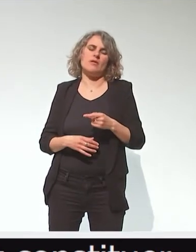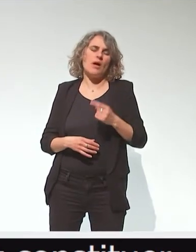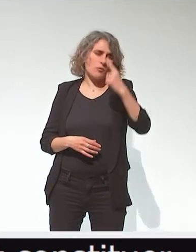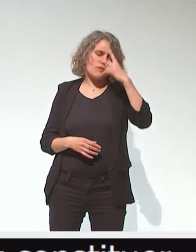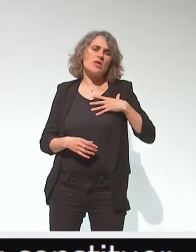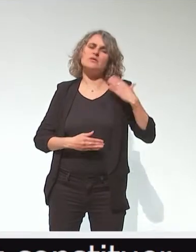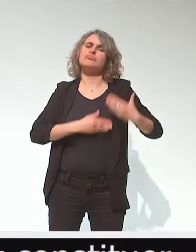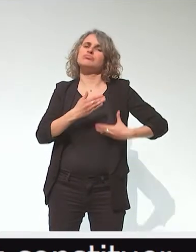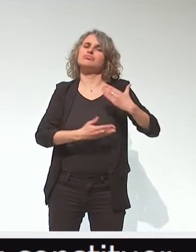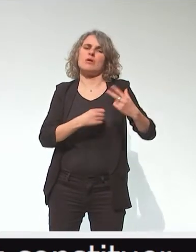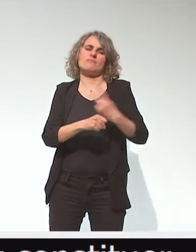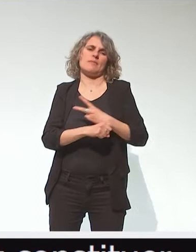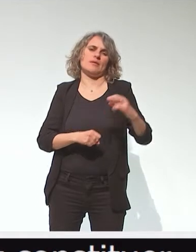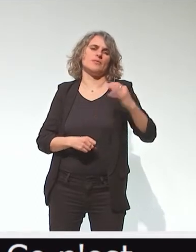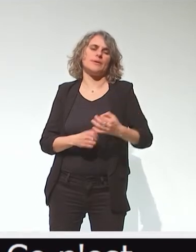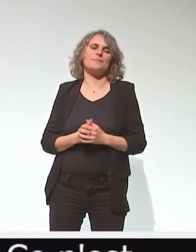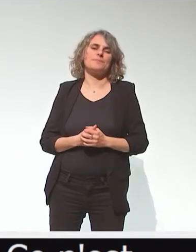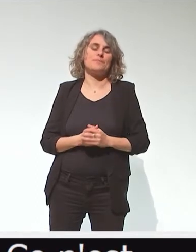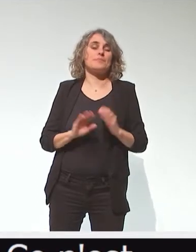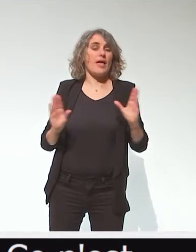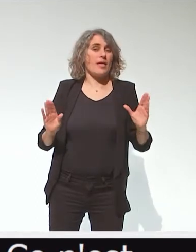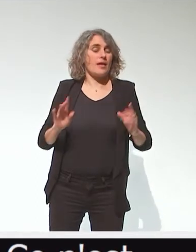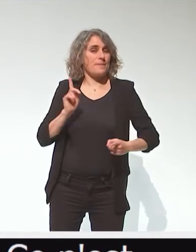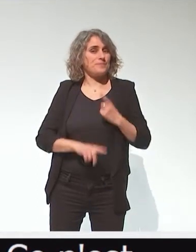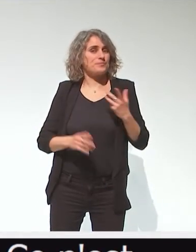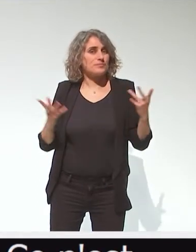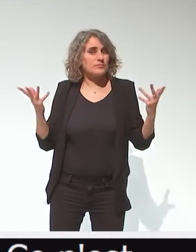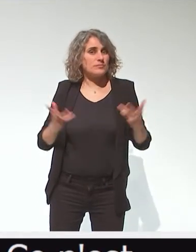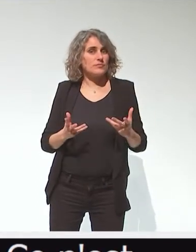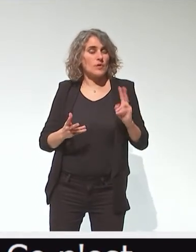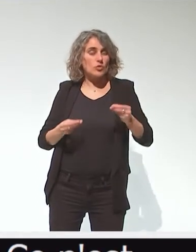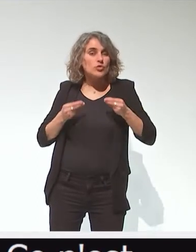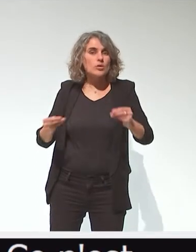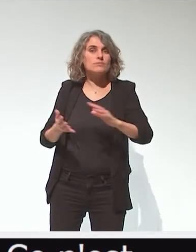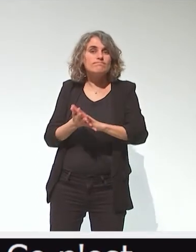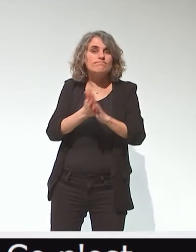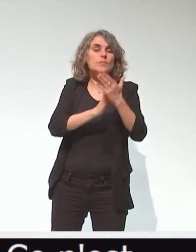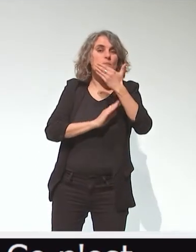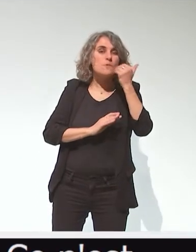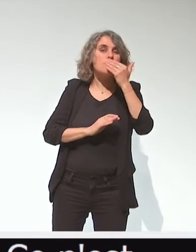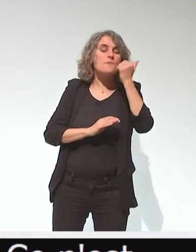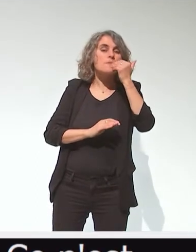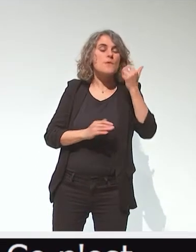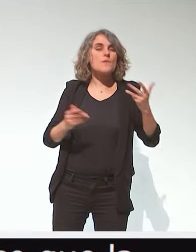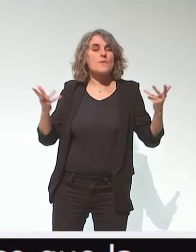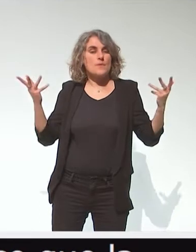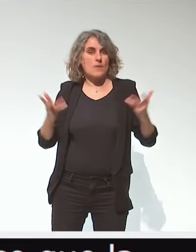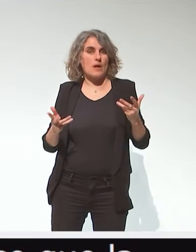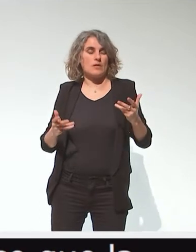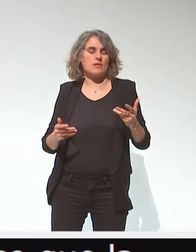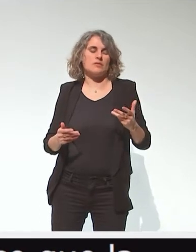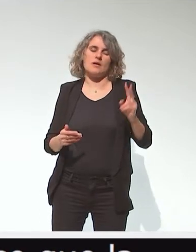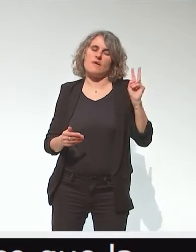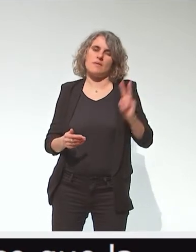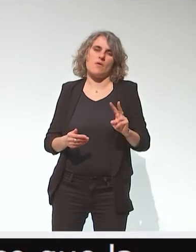a real momentum for get improvement in that field, because we are in times of a skill shortage. And we already